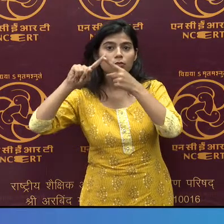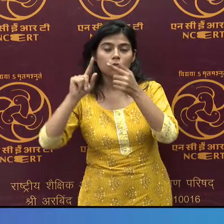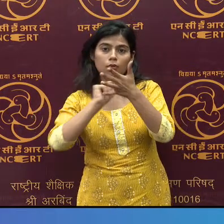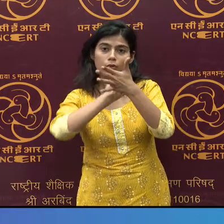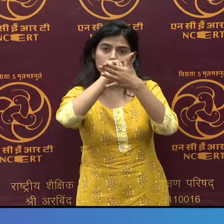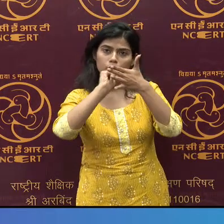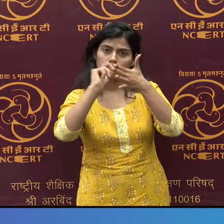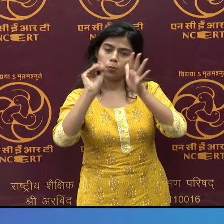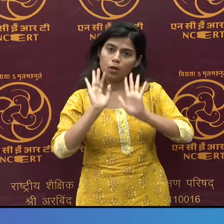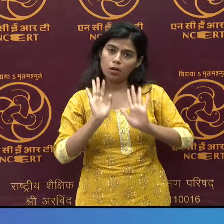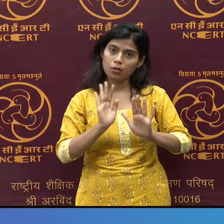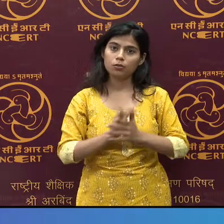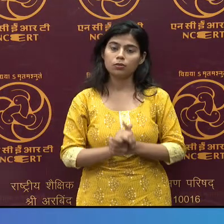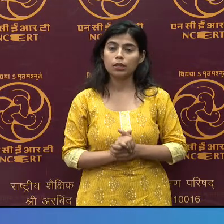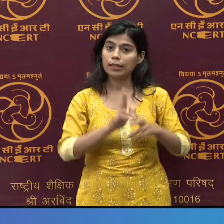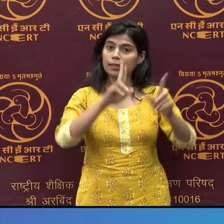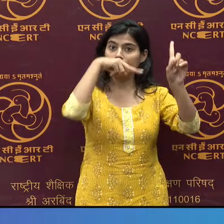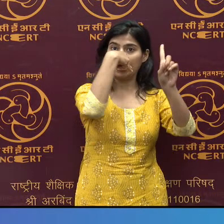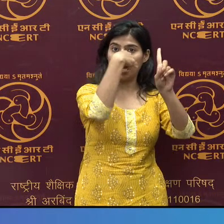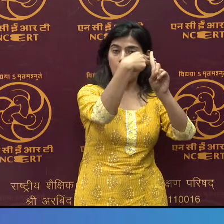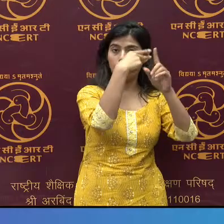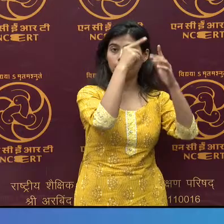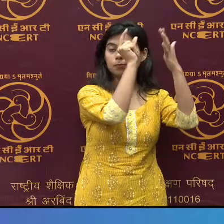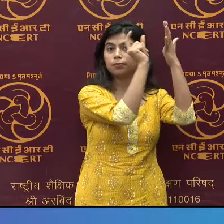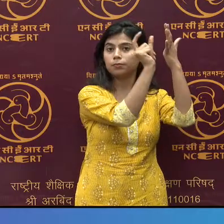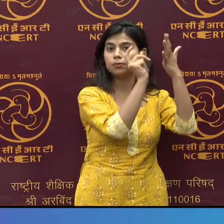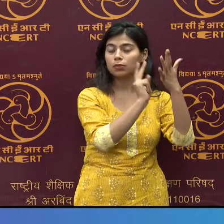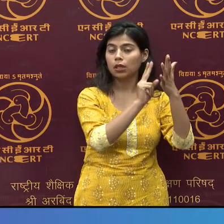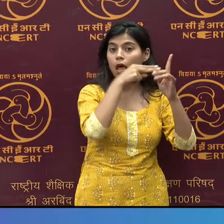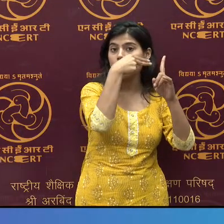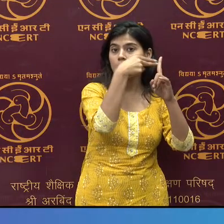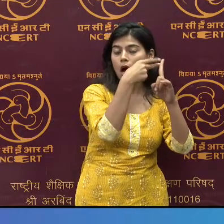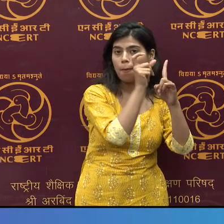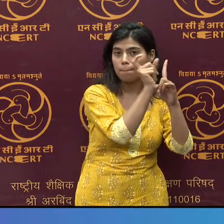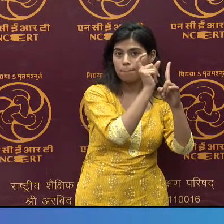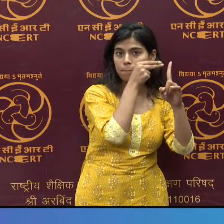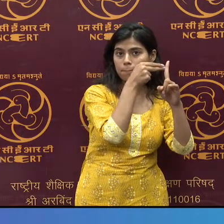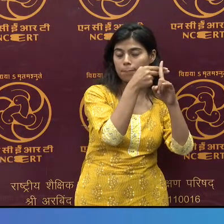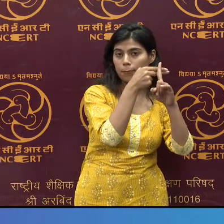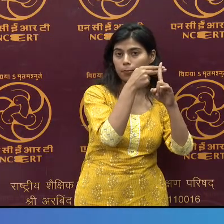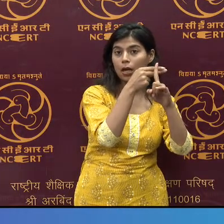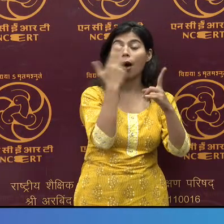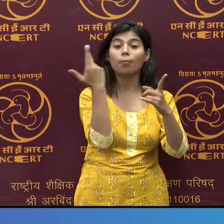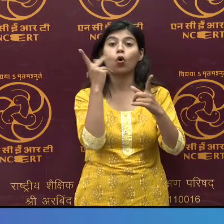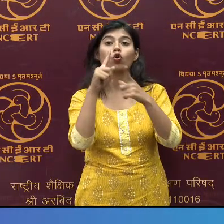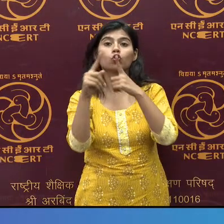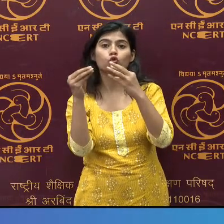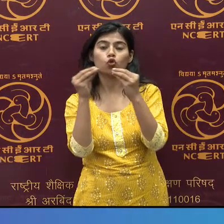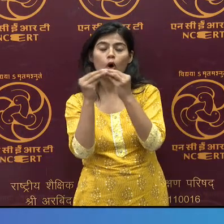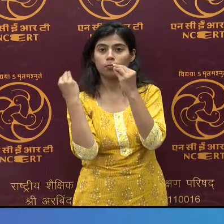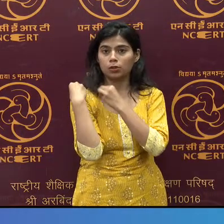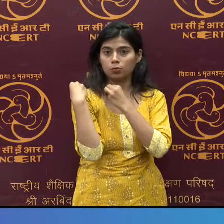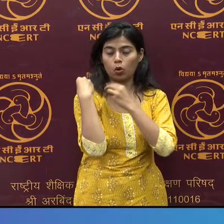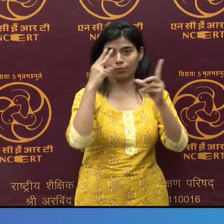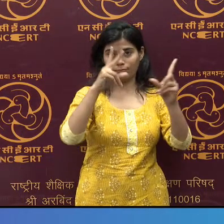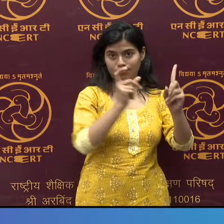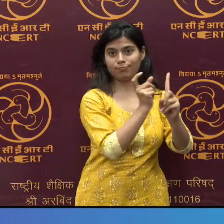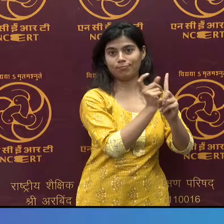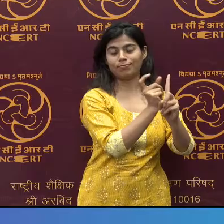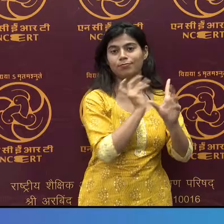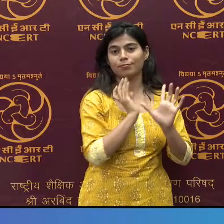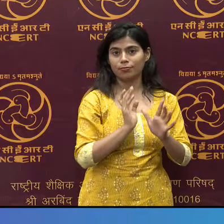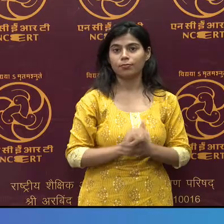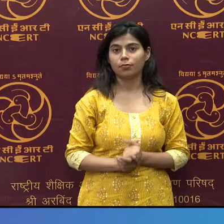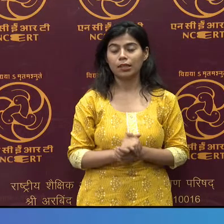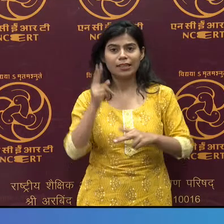and please just not the name. What is the position of that person, we have to write. Designation, I am saying time and again, but if